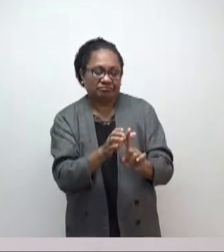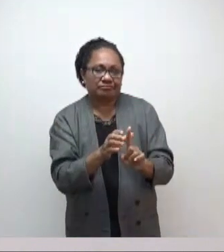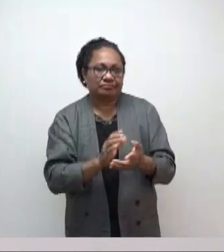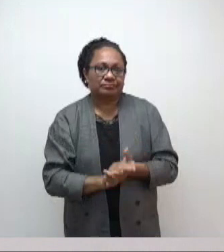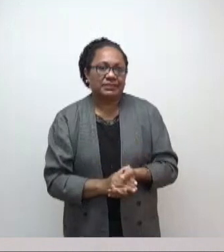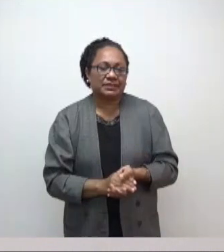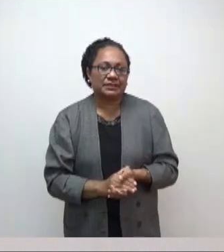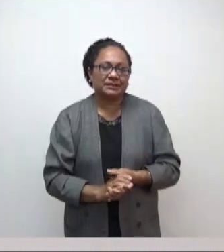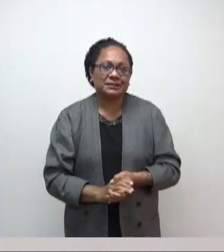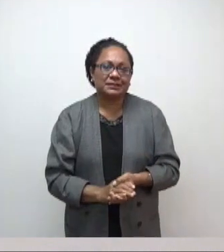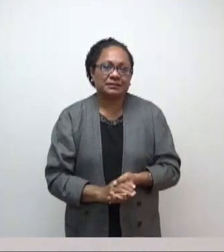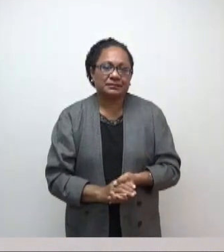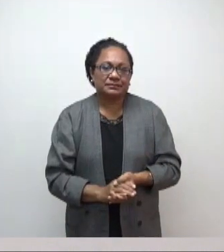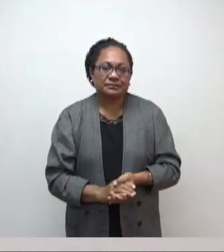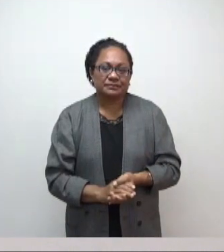Excuse me.